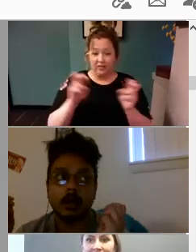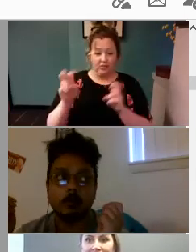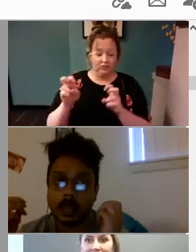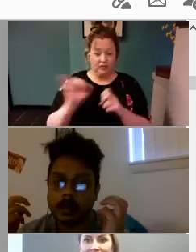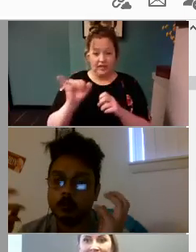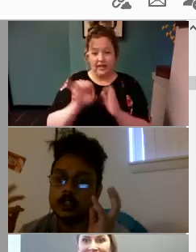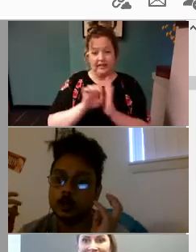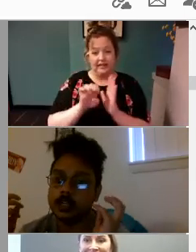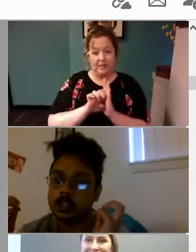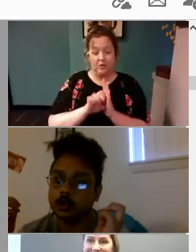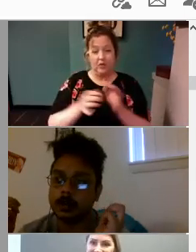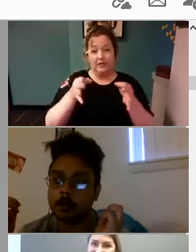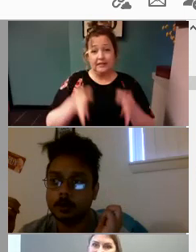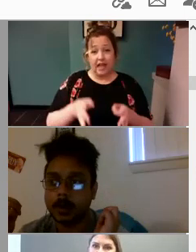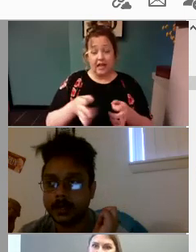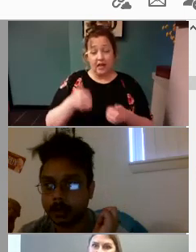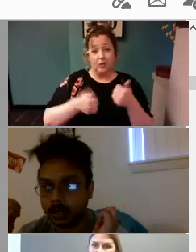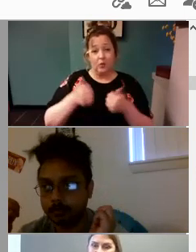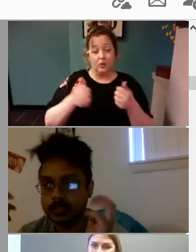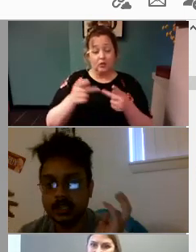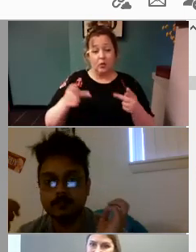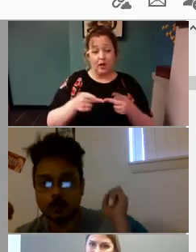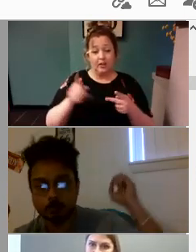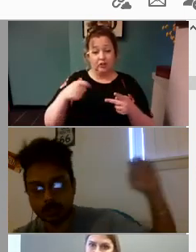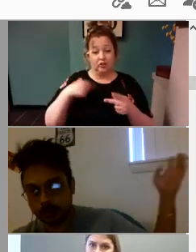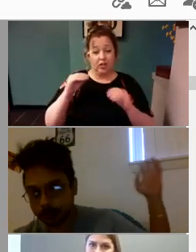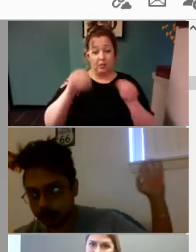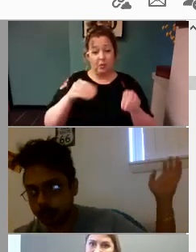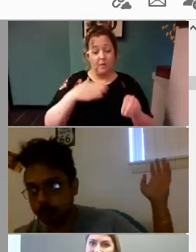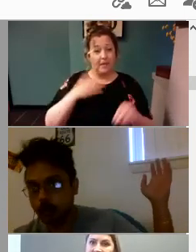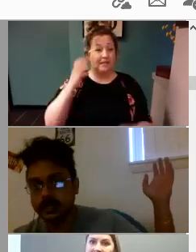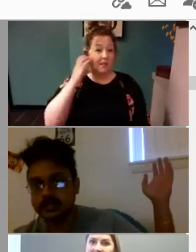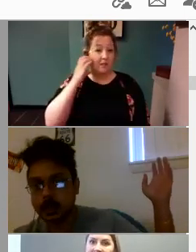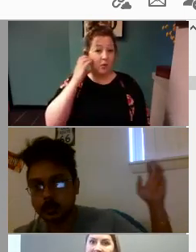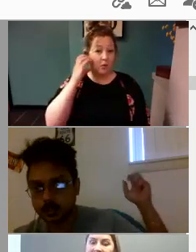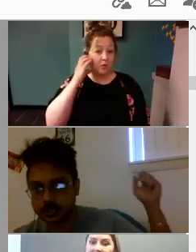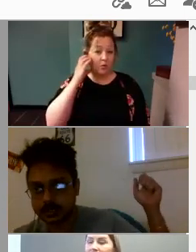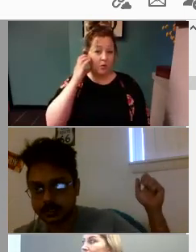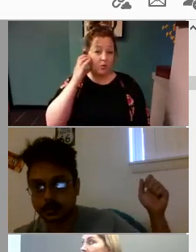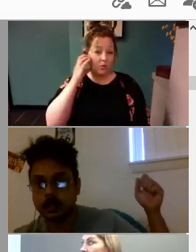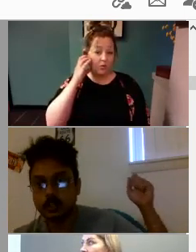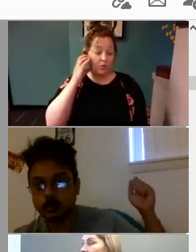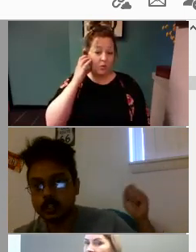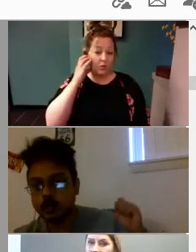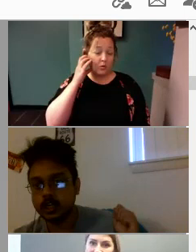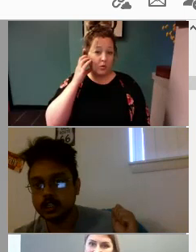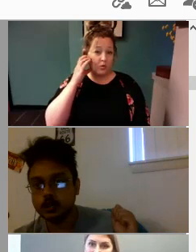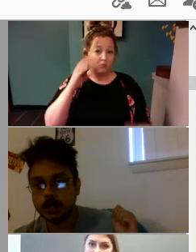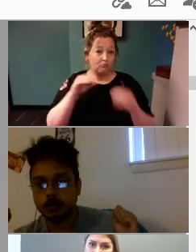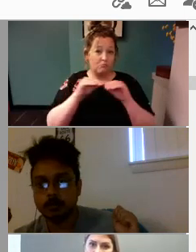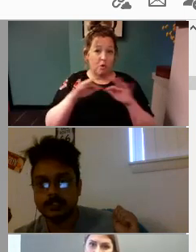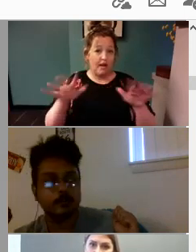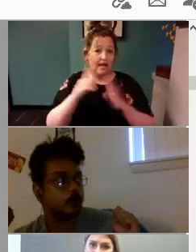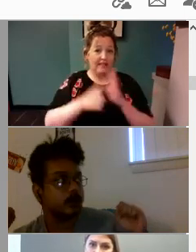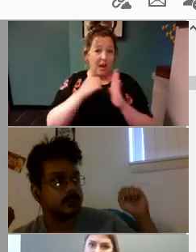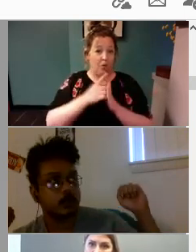whether at which location should I put my cell phone broadcast towers or things like that. So which locations